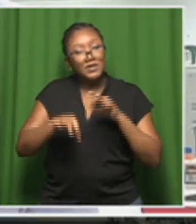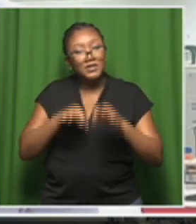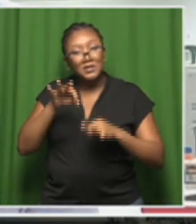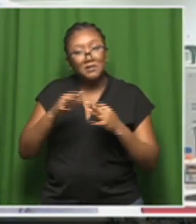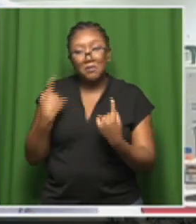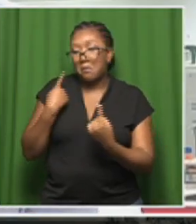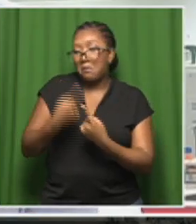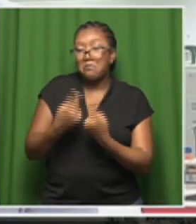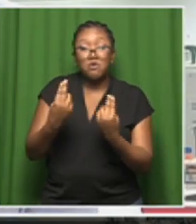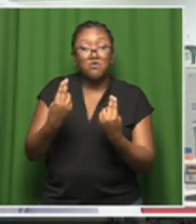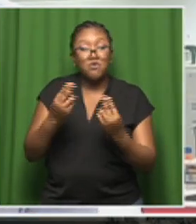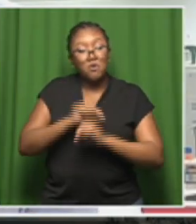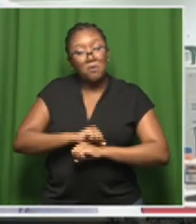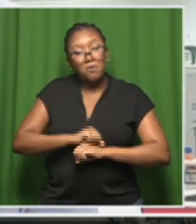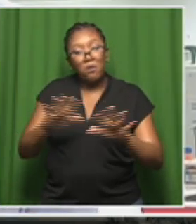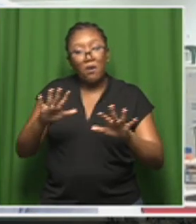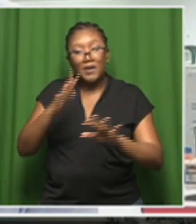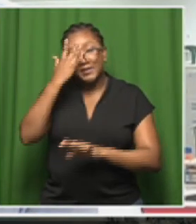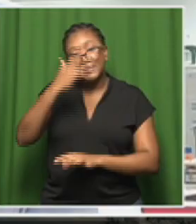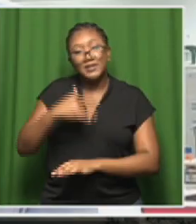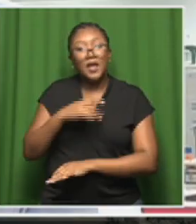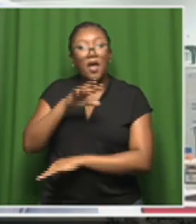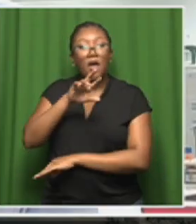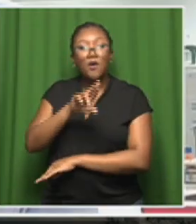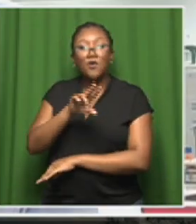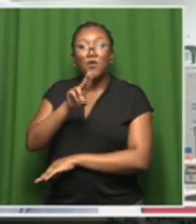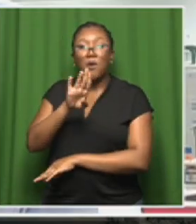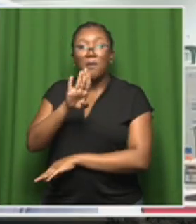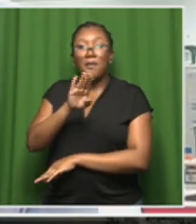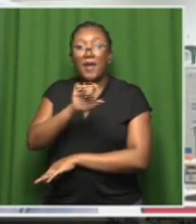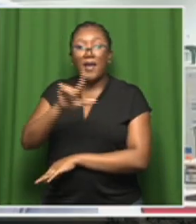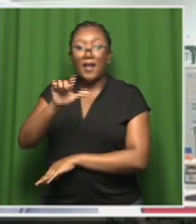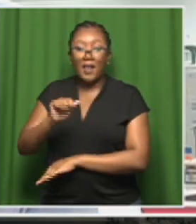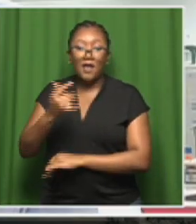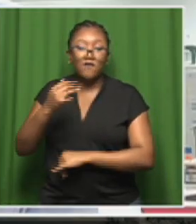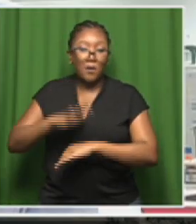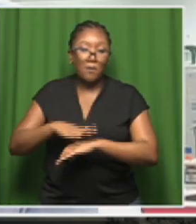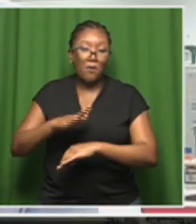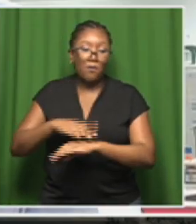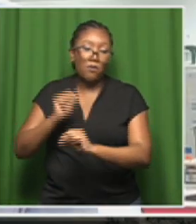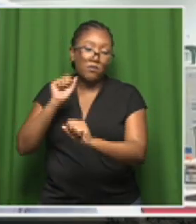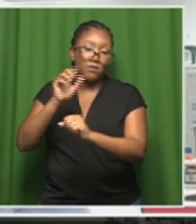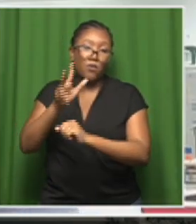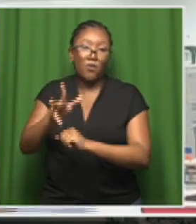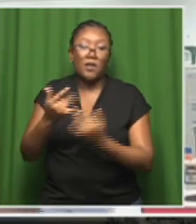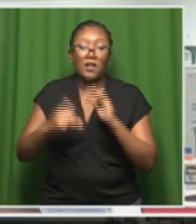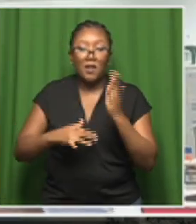latest rubella outbreak. And of course, other shows will carry more on this. We need to take a quick break.